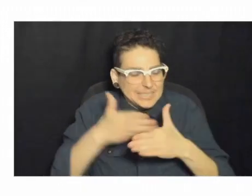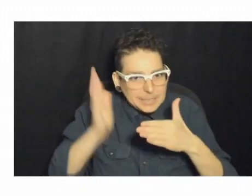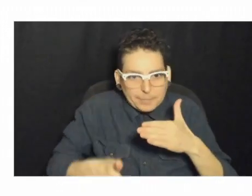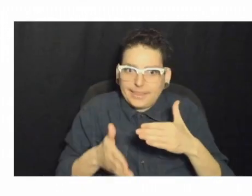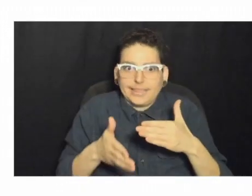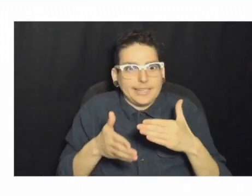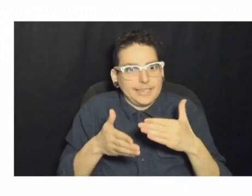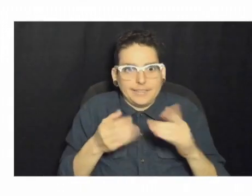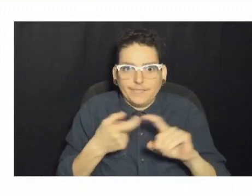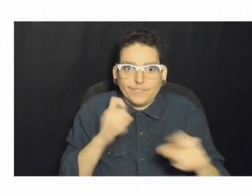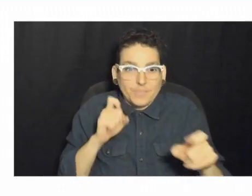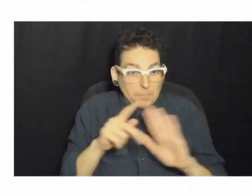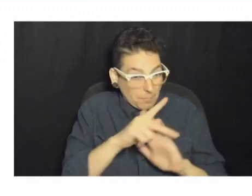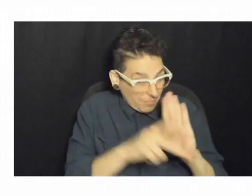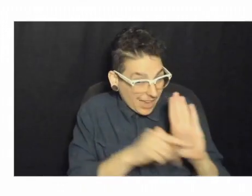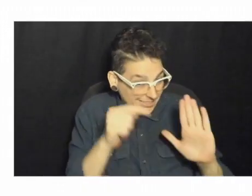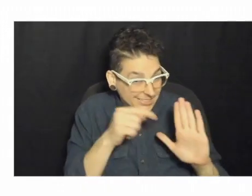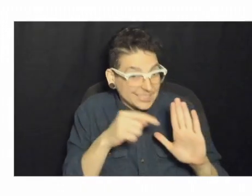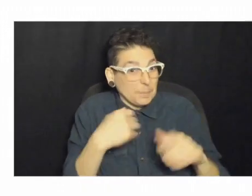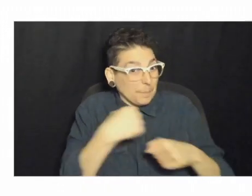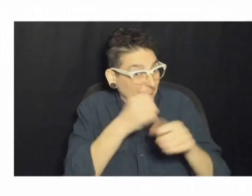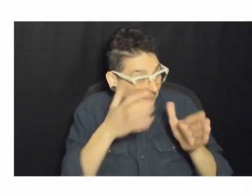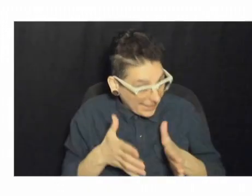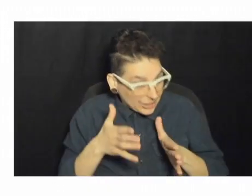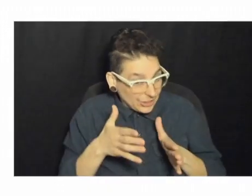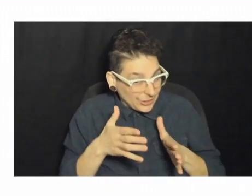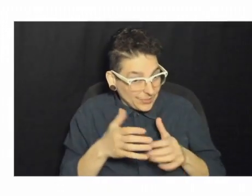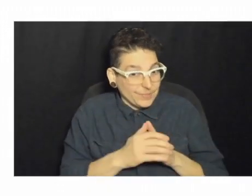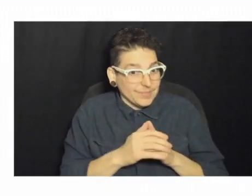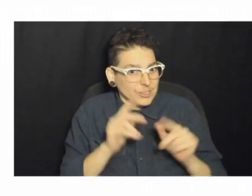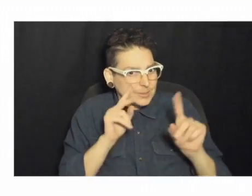these structural changes in terms of